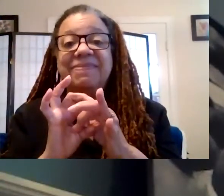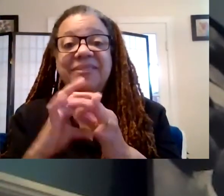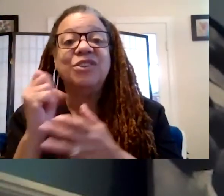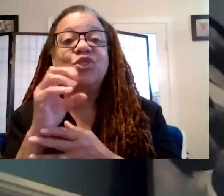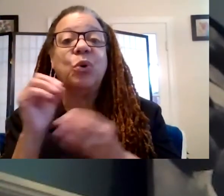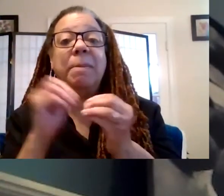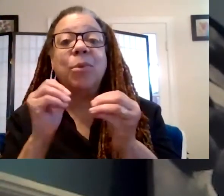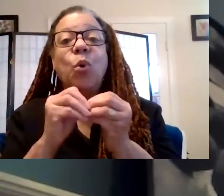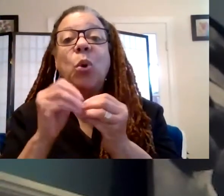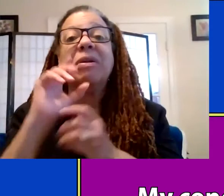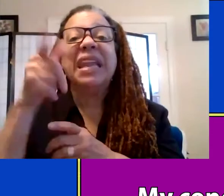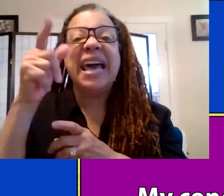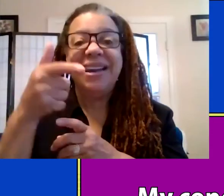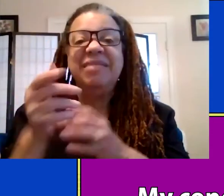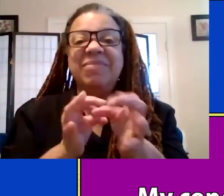definitely.